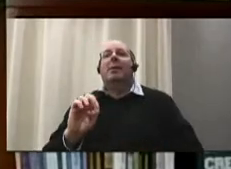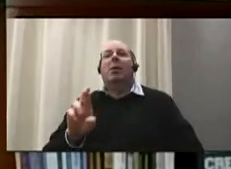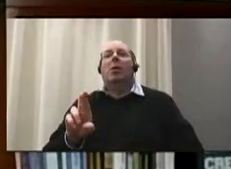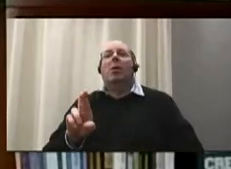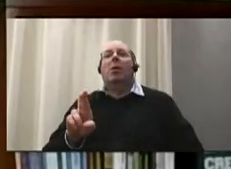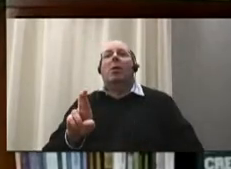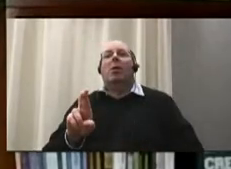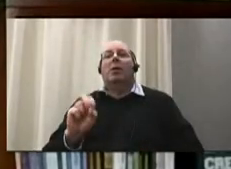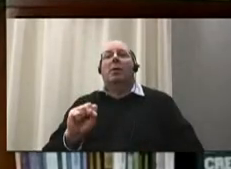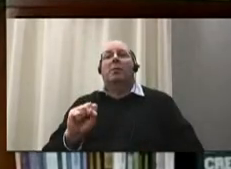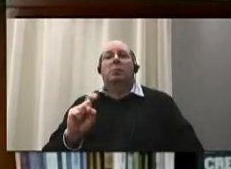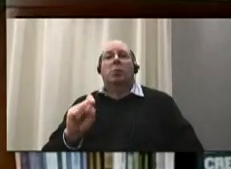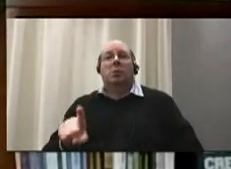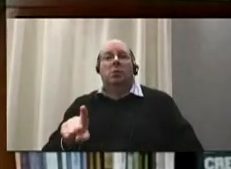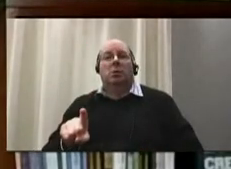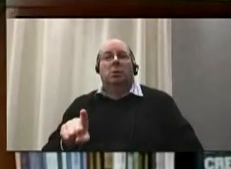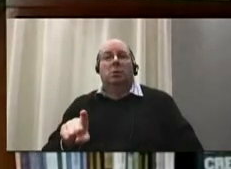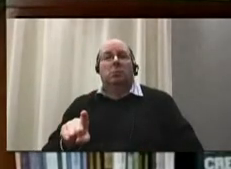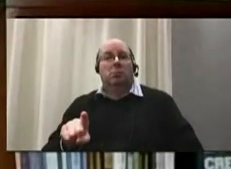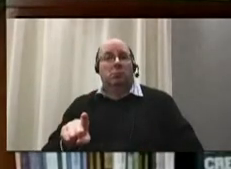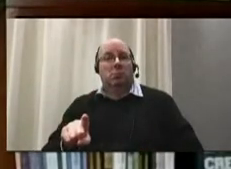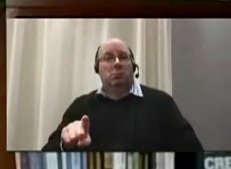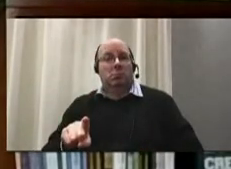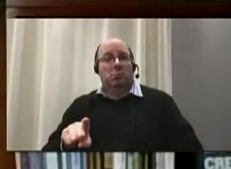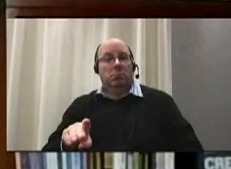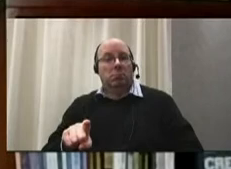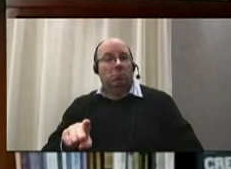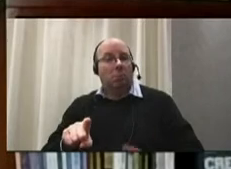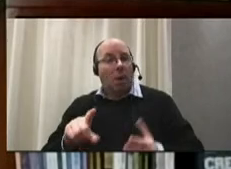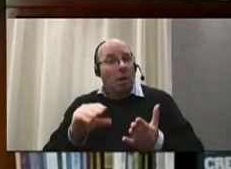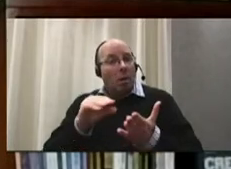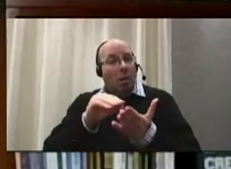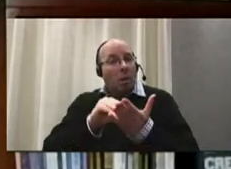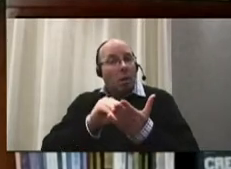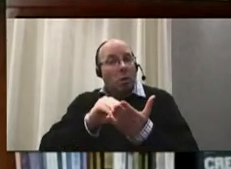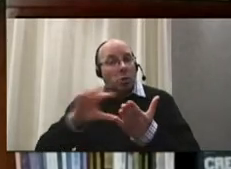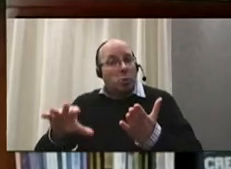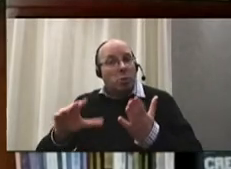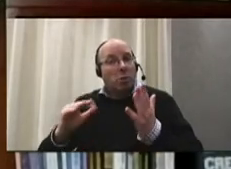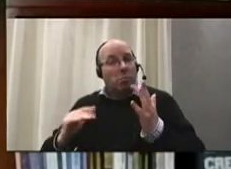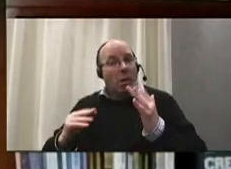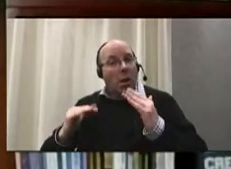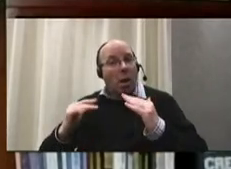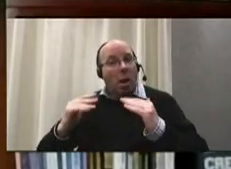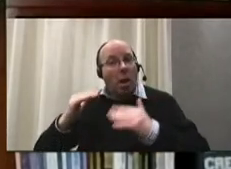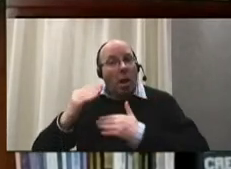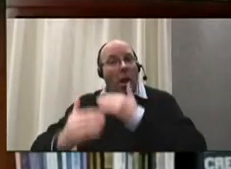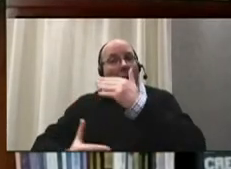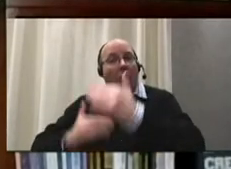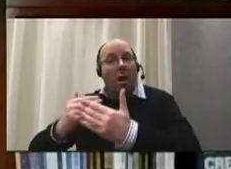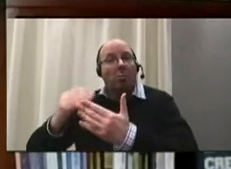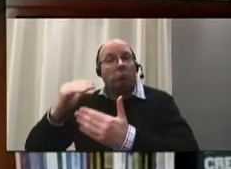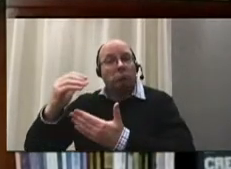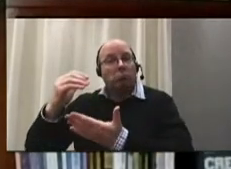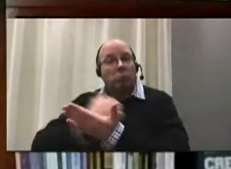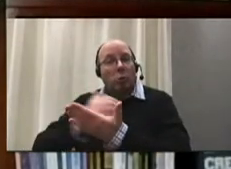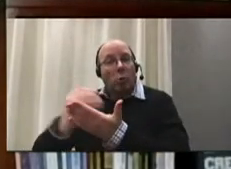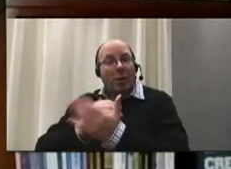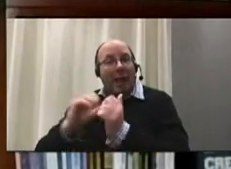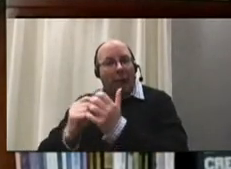who are continuing to progress to be able to get into those courses that creates a pathway for them to get into higher level